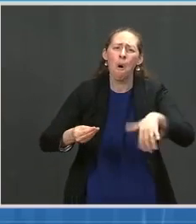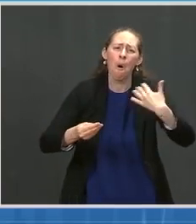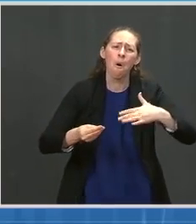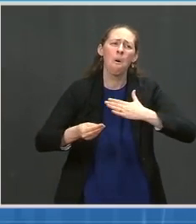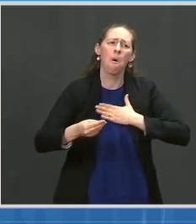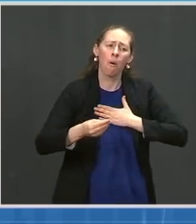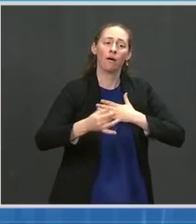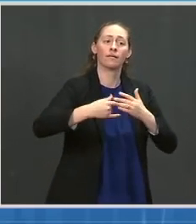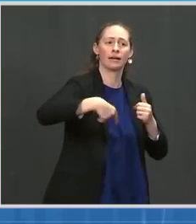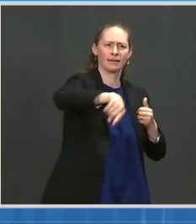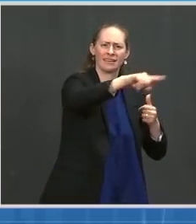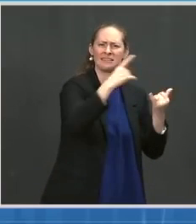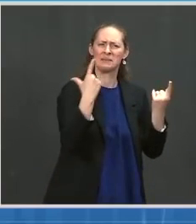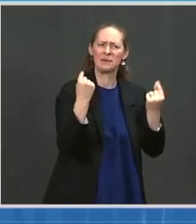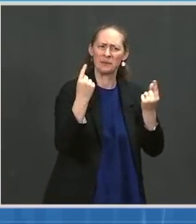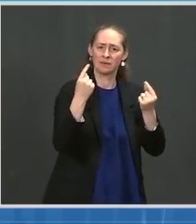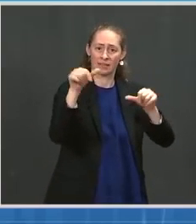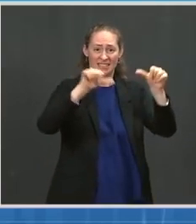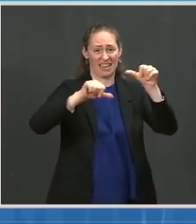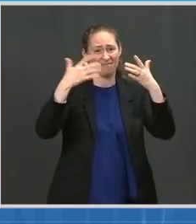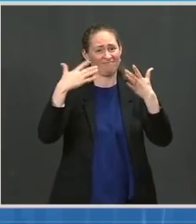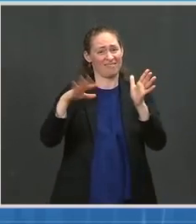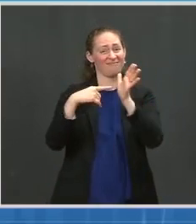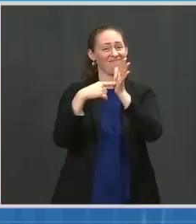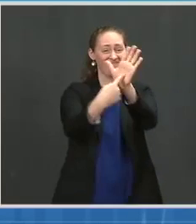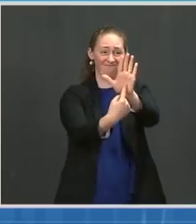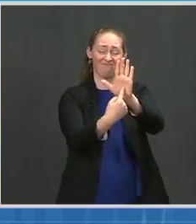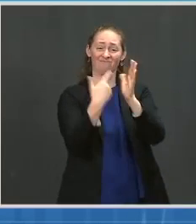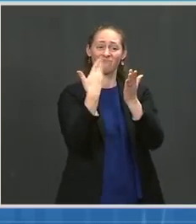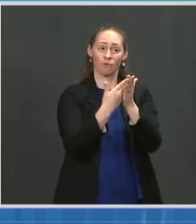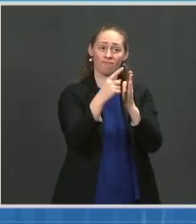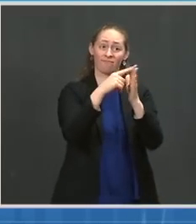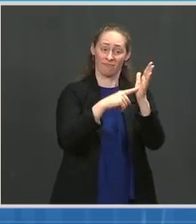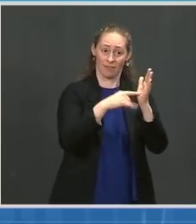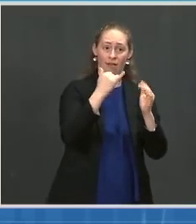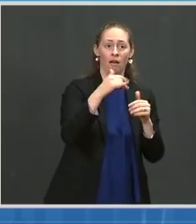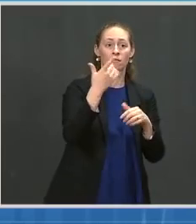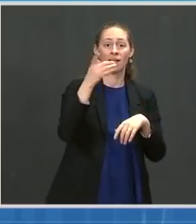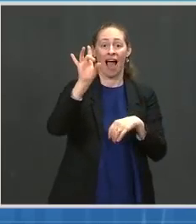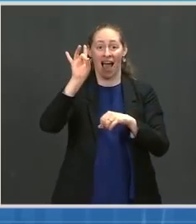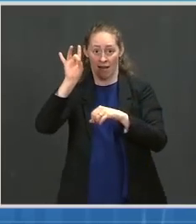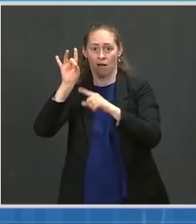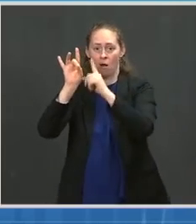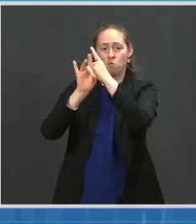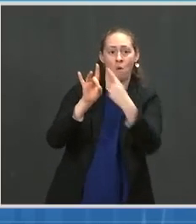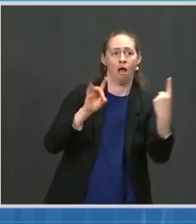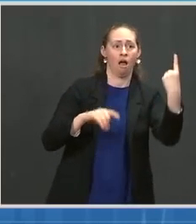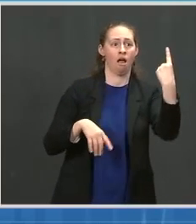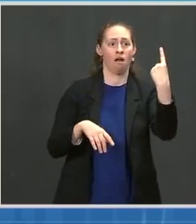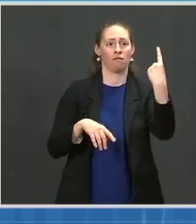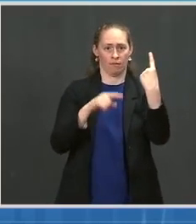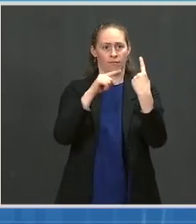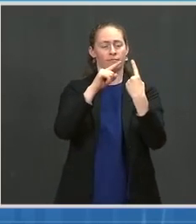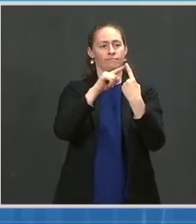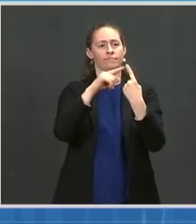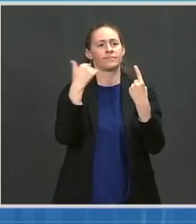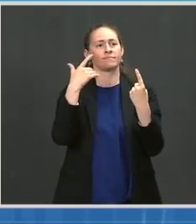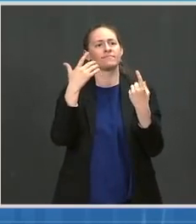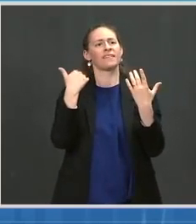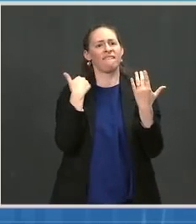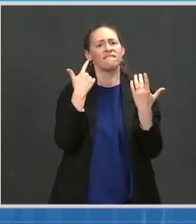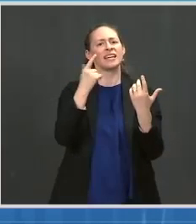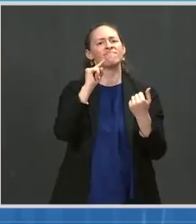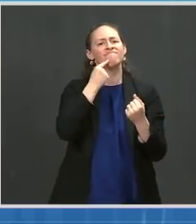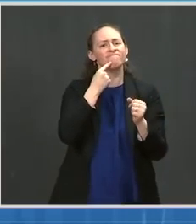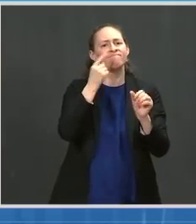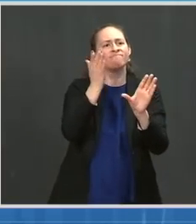8 people with COVID-19 were diagnosed with a new psychiatric or neurological condition in the following 6 months, and anxiety